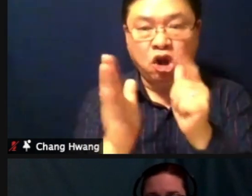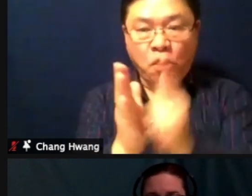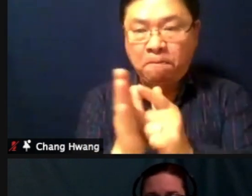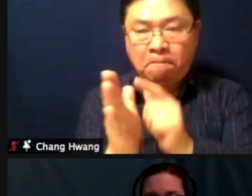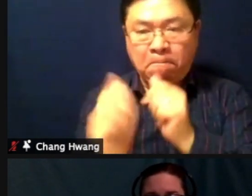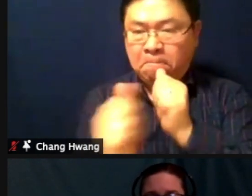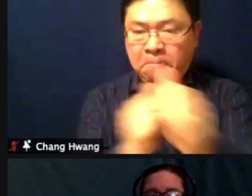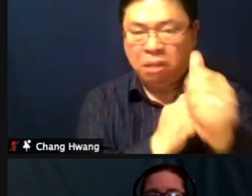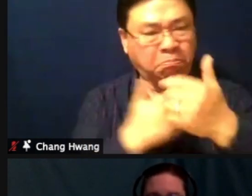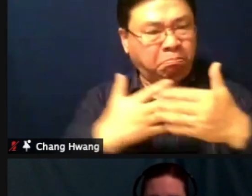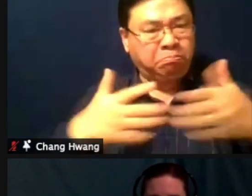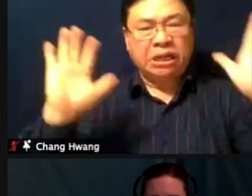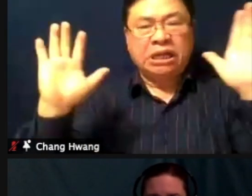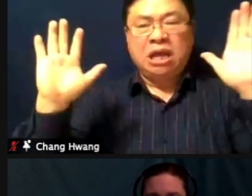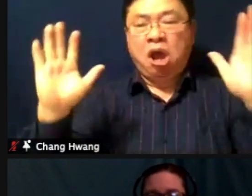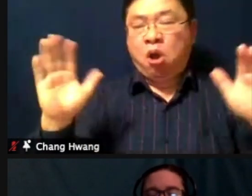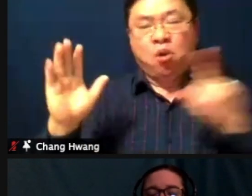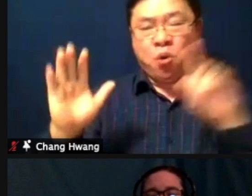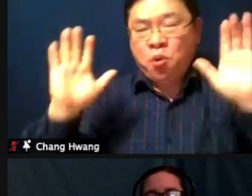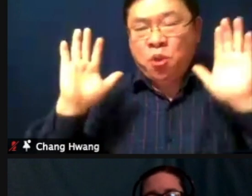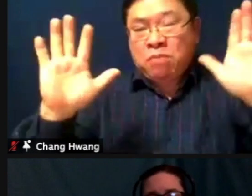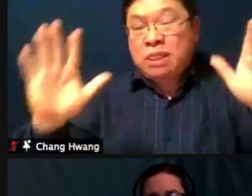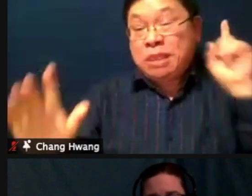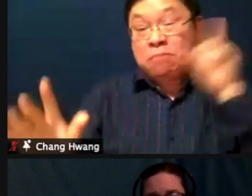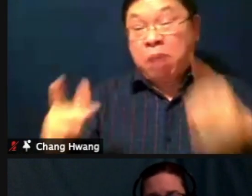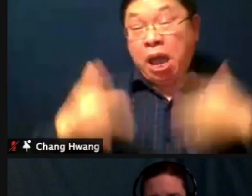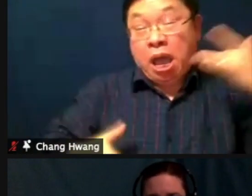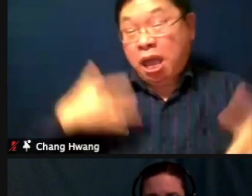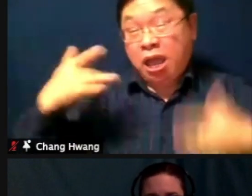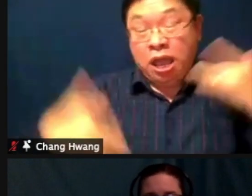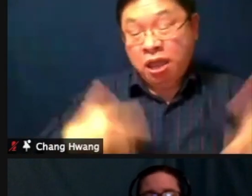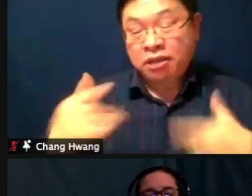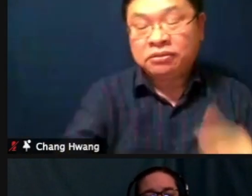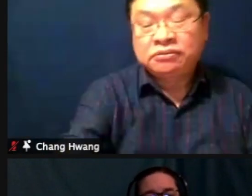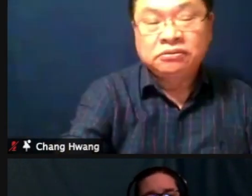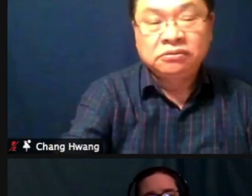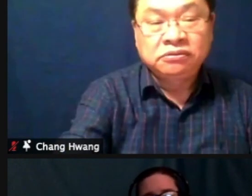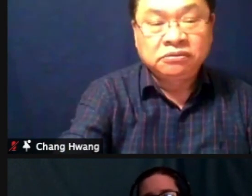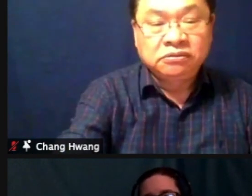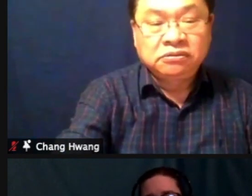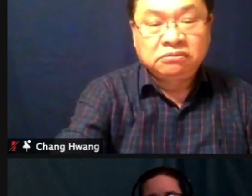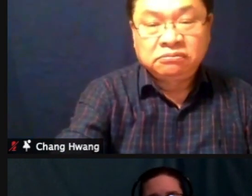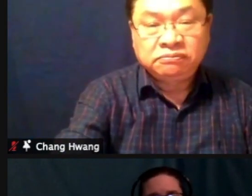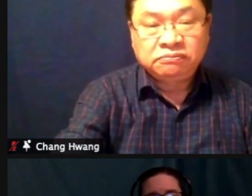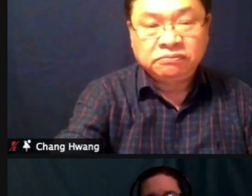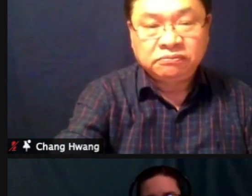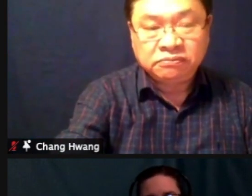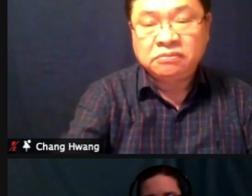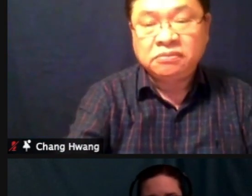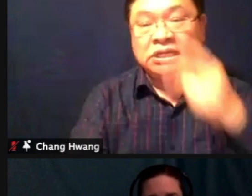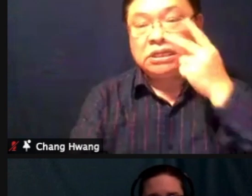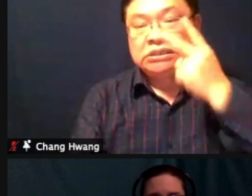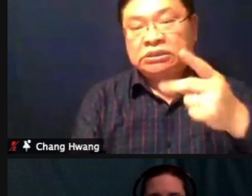KSL by law as the official language. And that was a